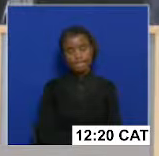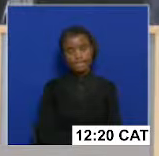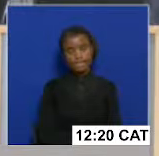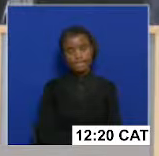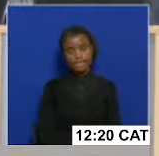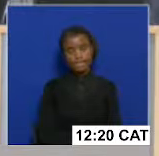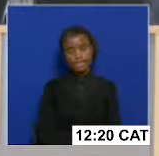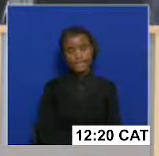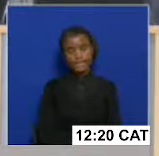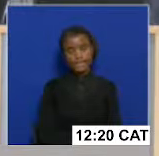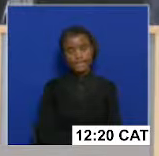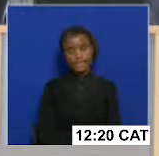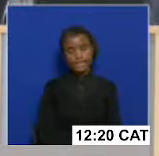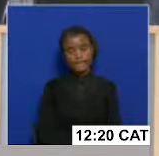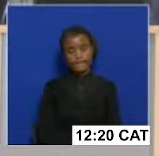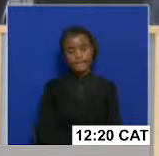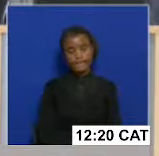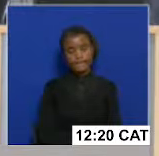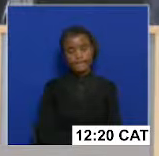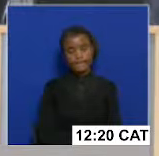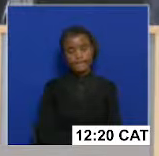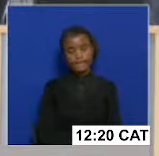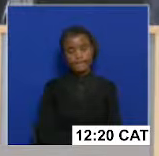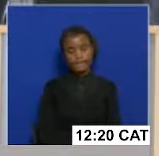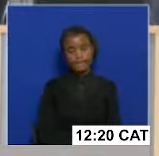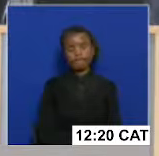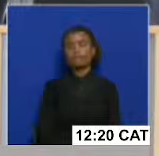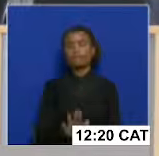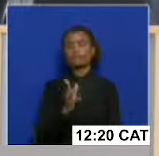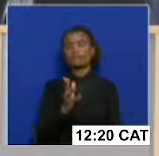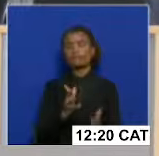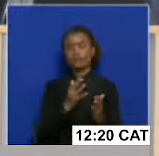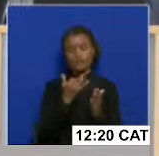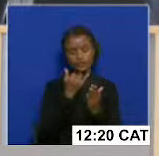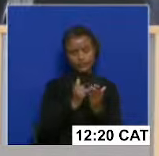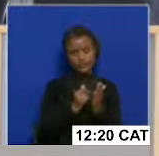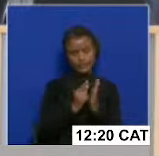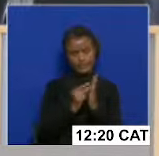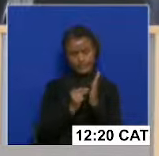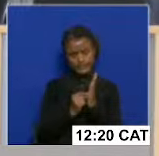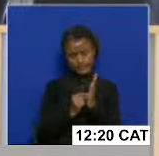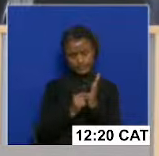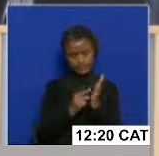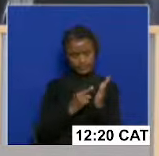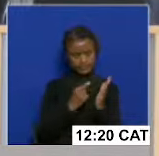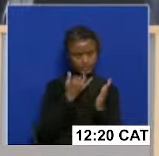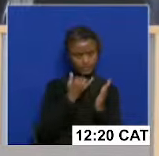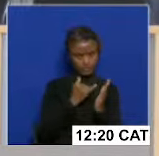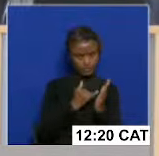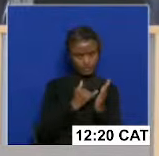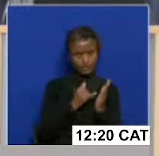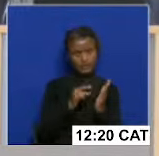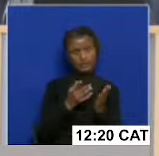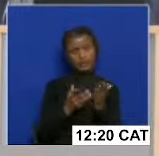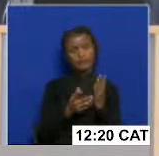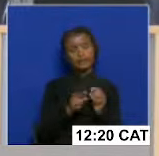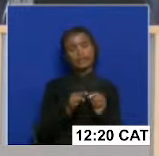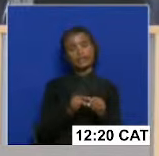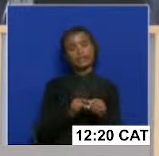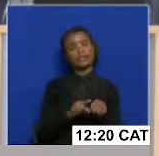Okay, let me check through the dates. Maybe this was the 7, the 8, 7, 8.